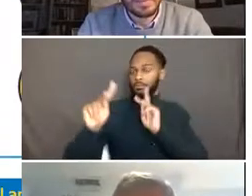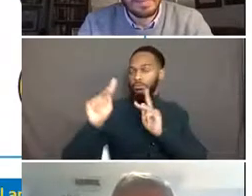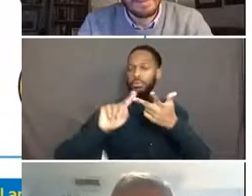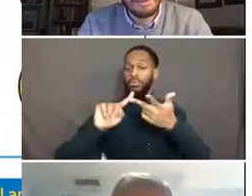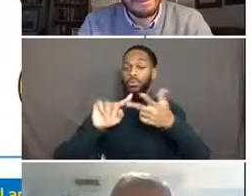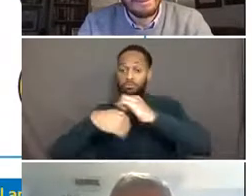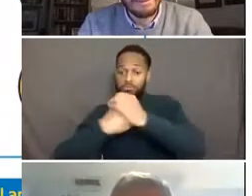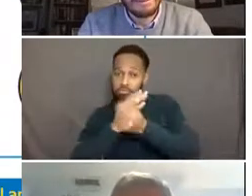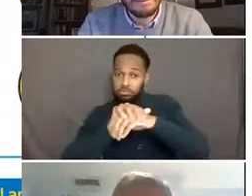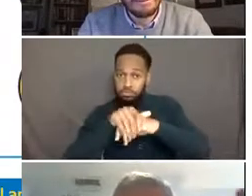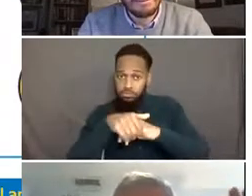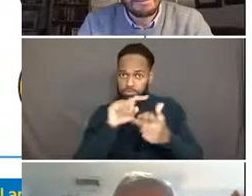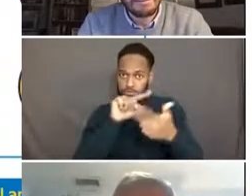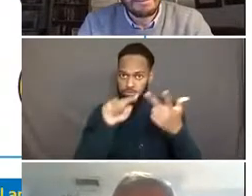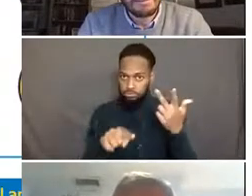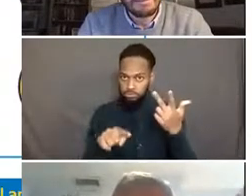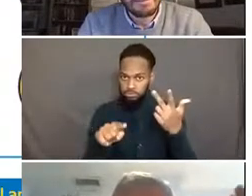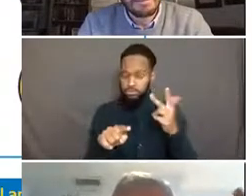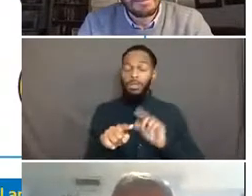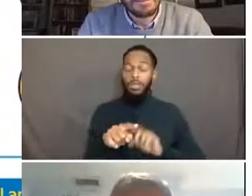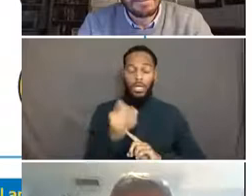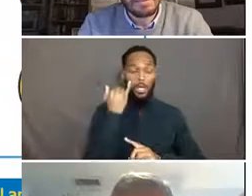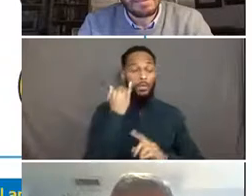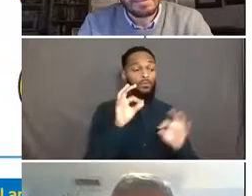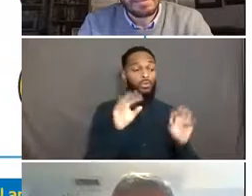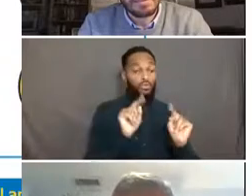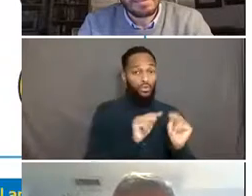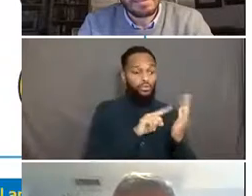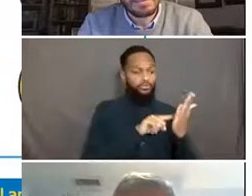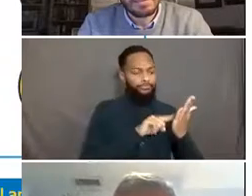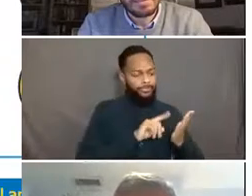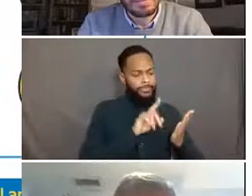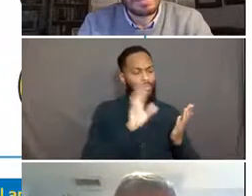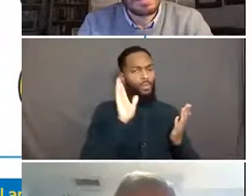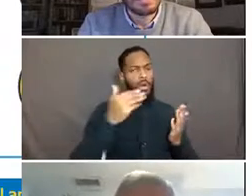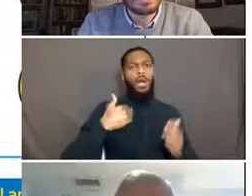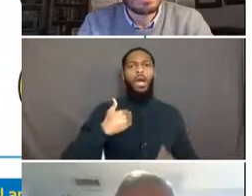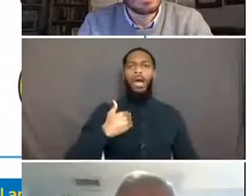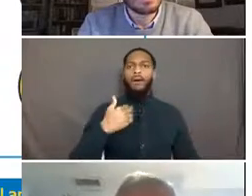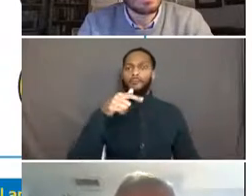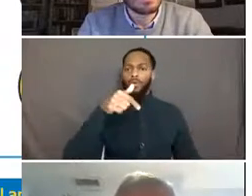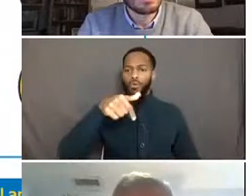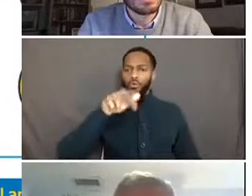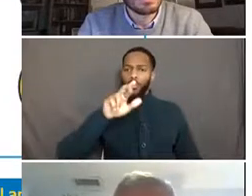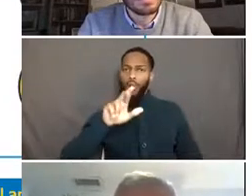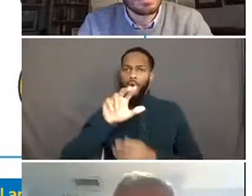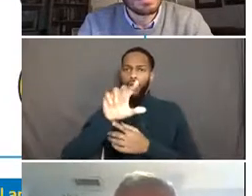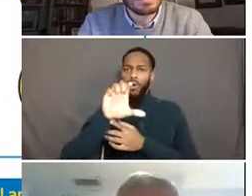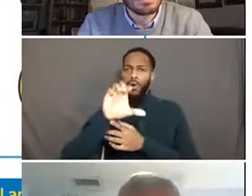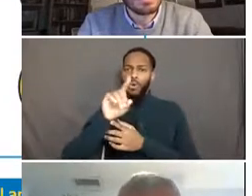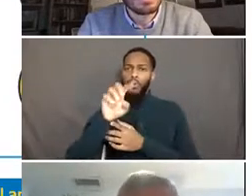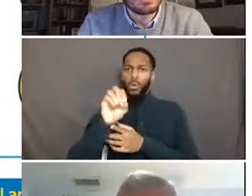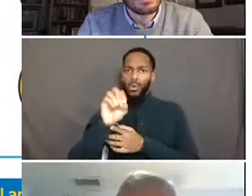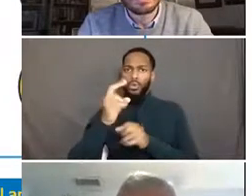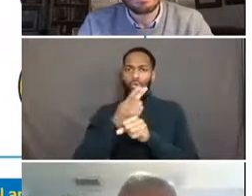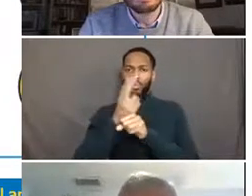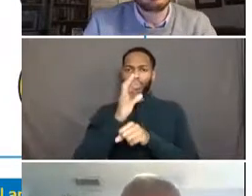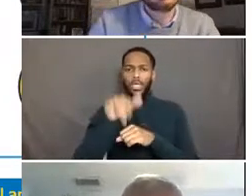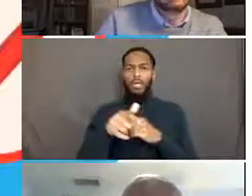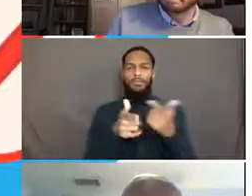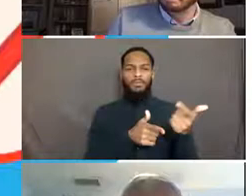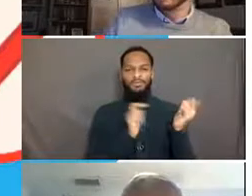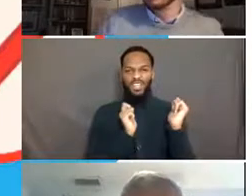and the QR code will be used as students and staff enter our campus, so it goes quickly. If you can go to the next slide,